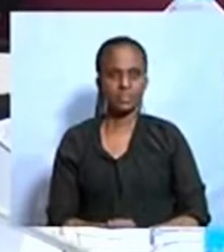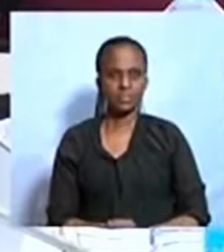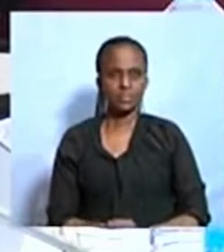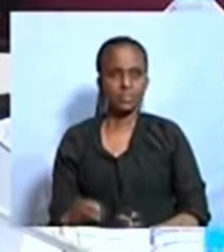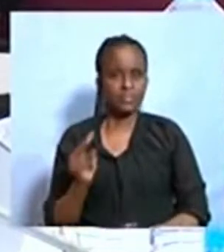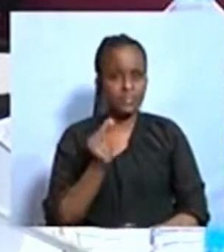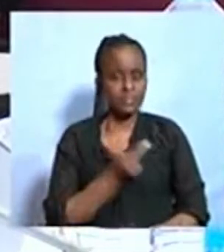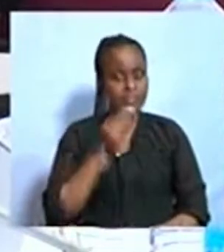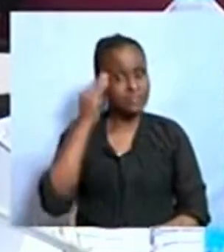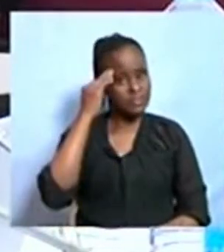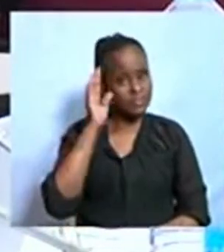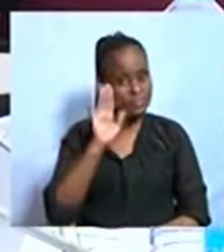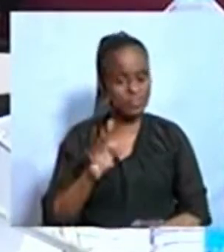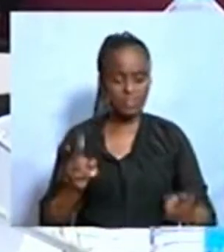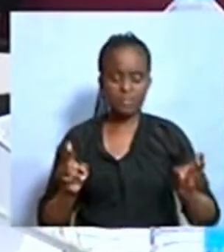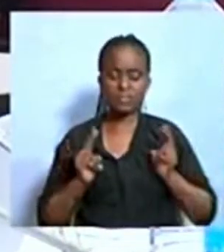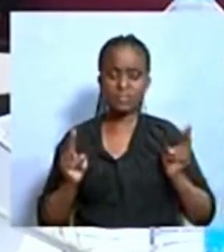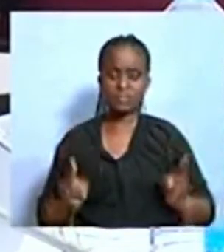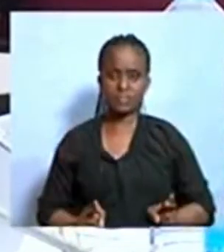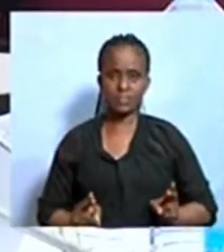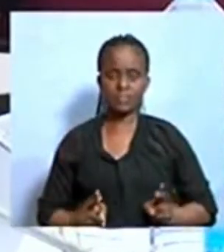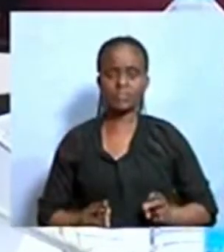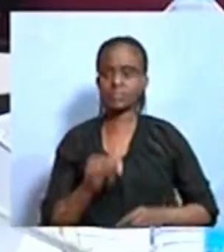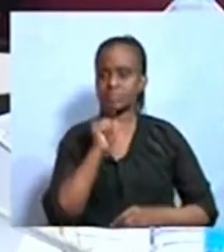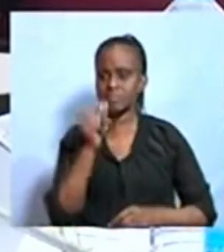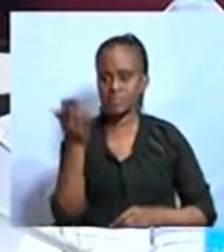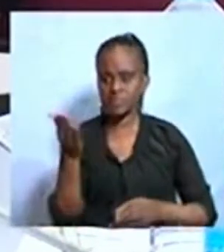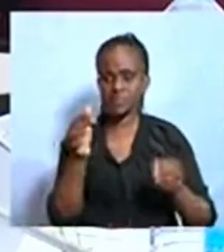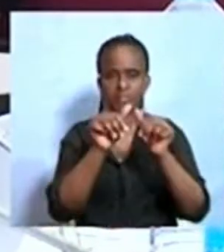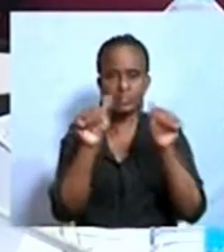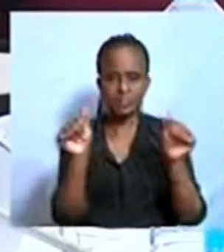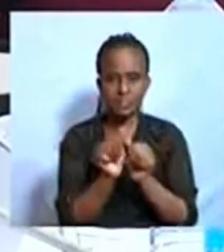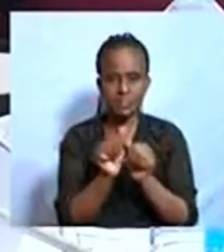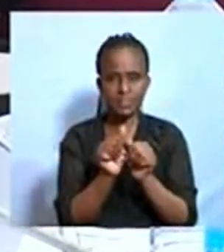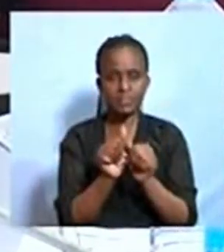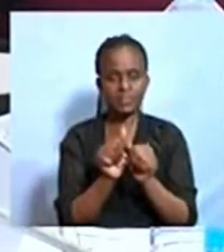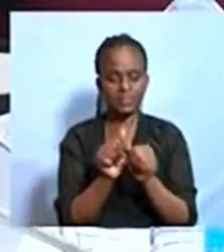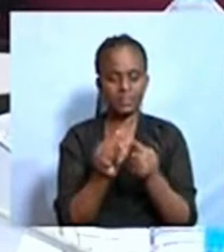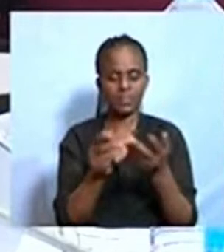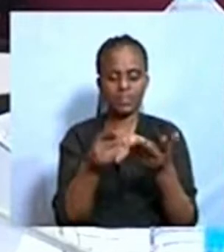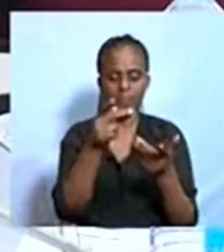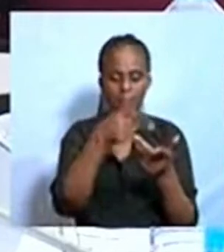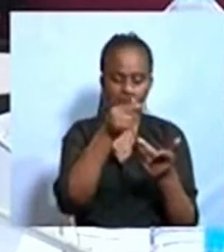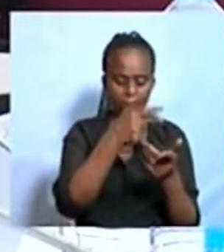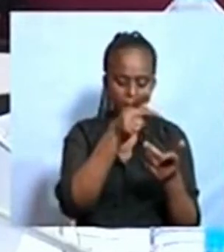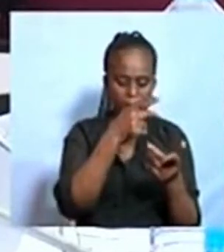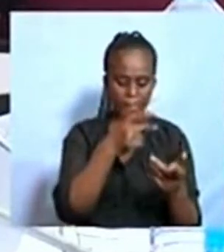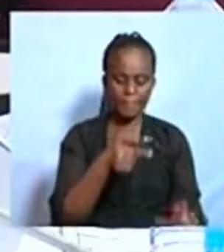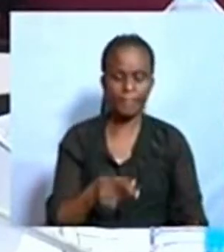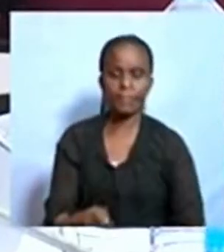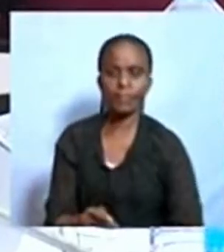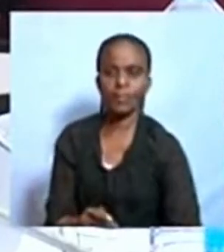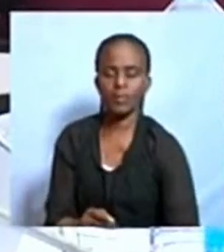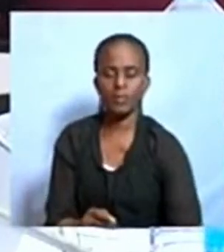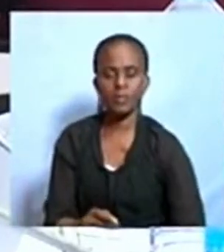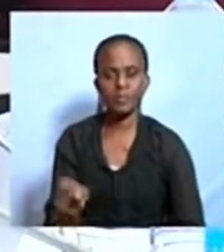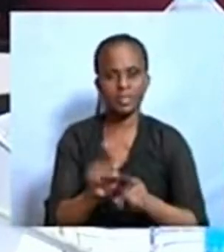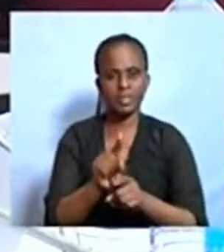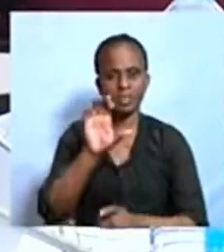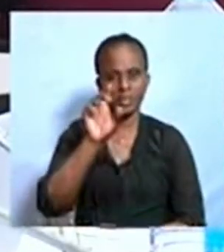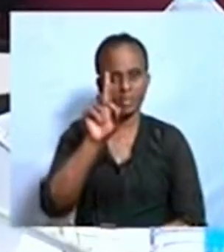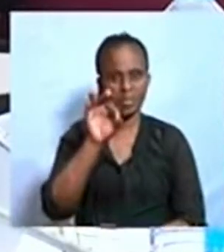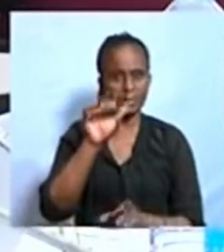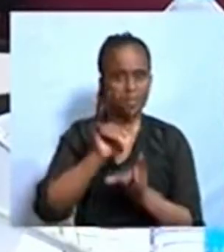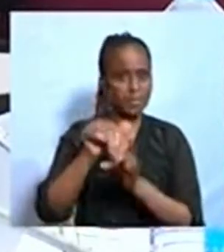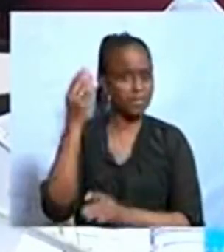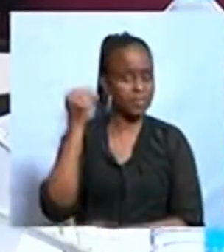note that health has not been one of those areas majorly prioritized under the CDF in the past